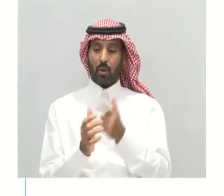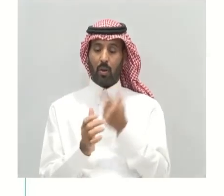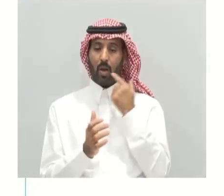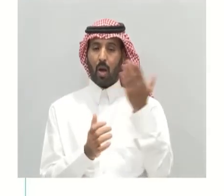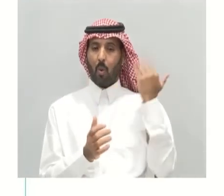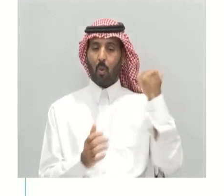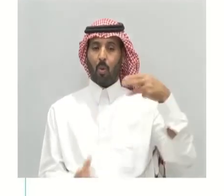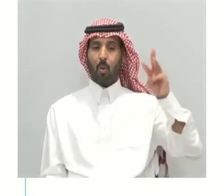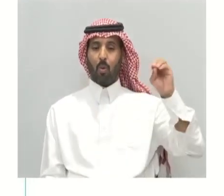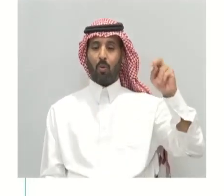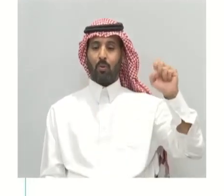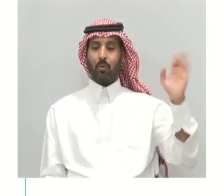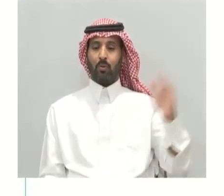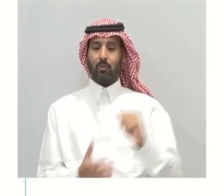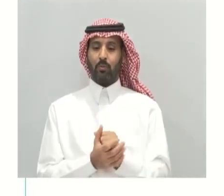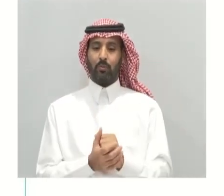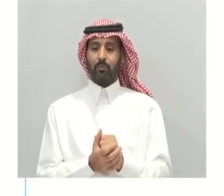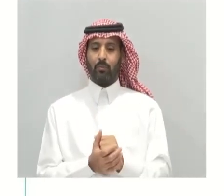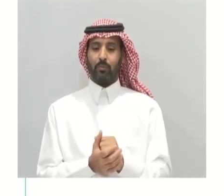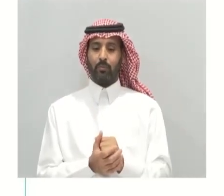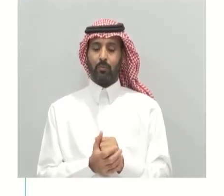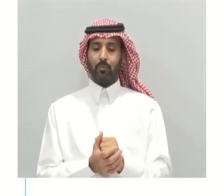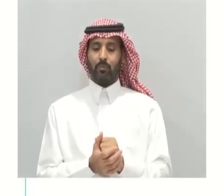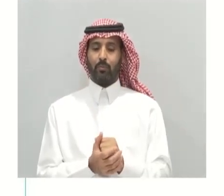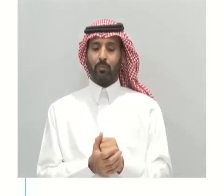won. When, won.